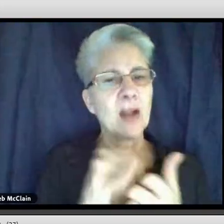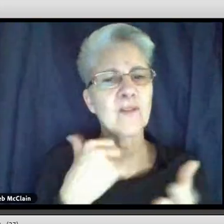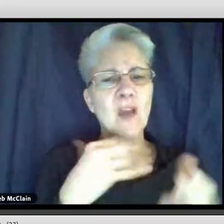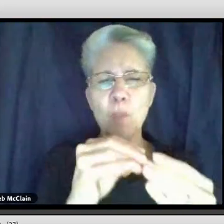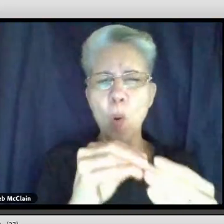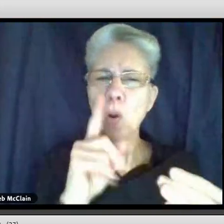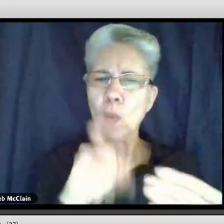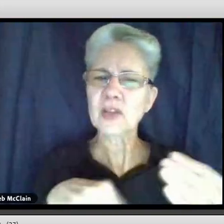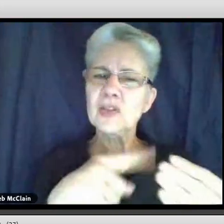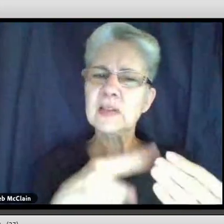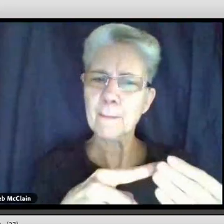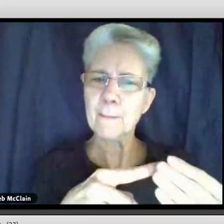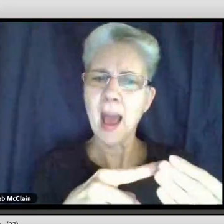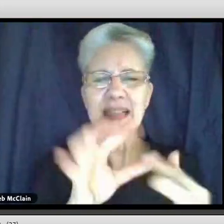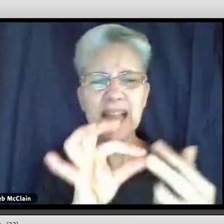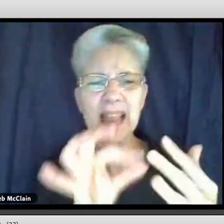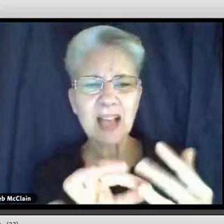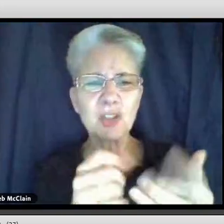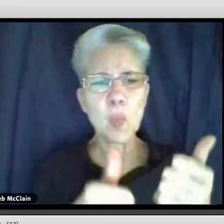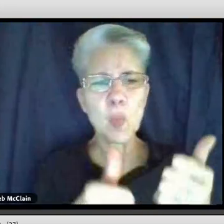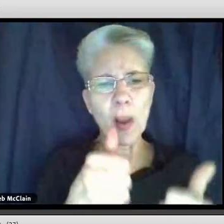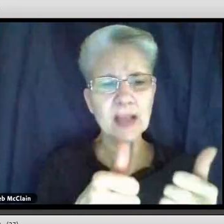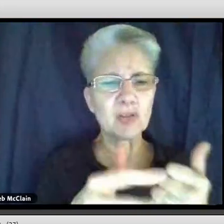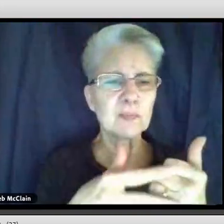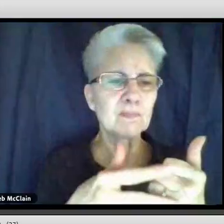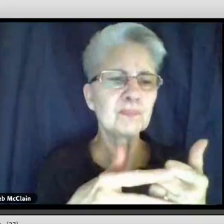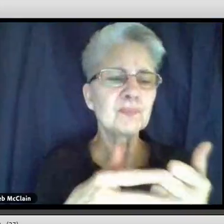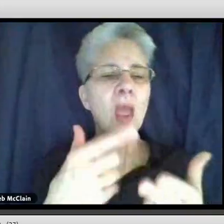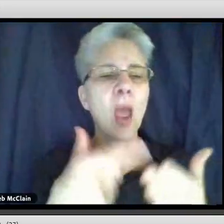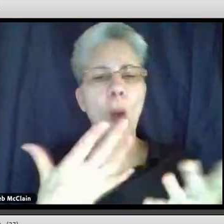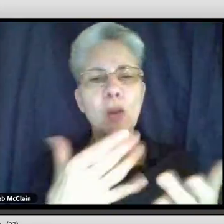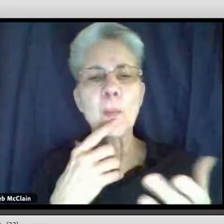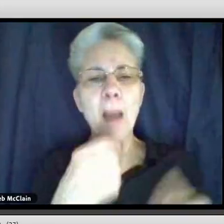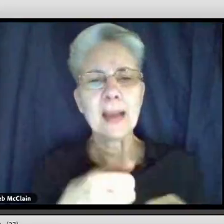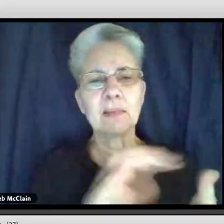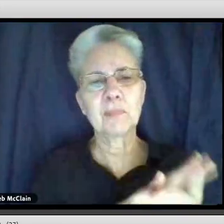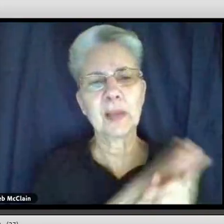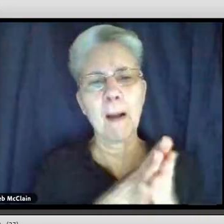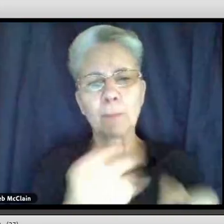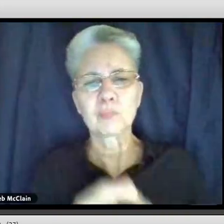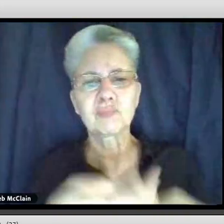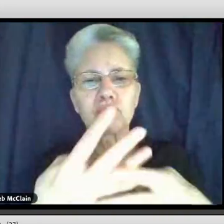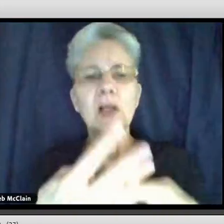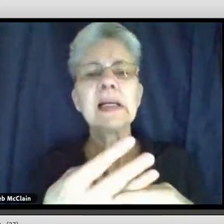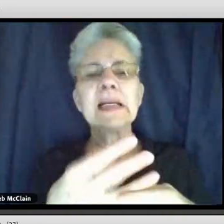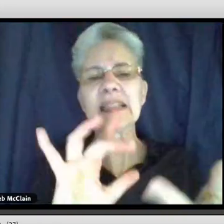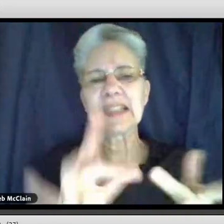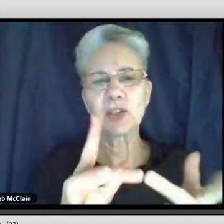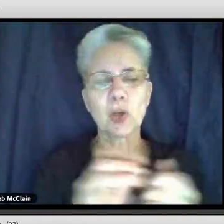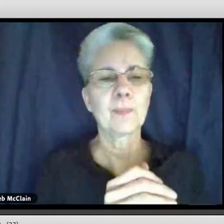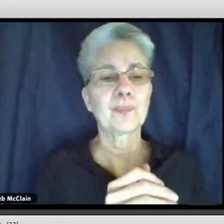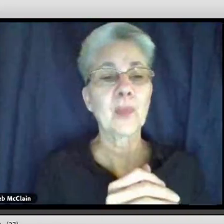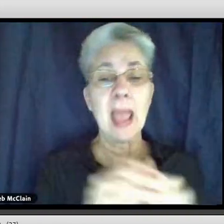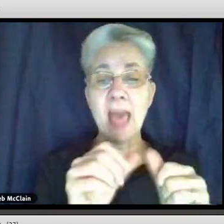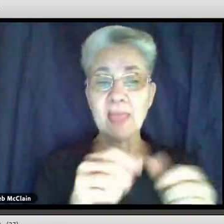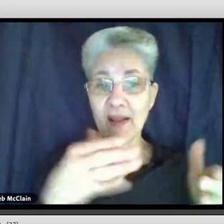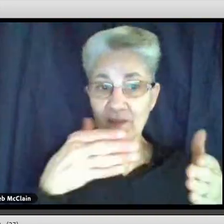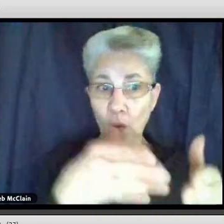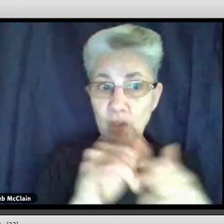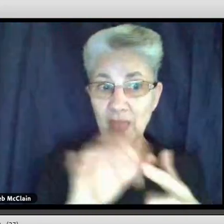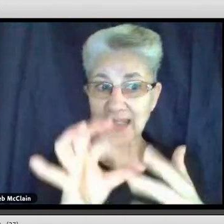around selection of materials and why you might digitize something. Staying with that idea of